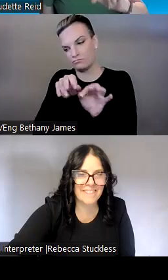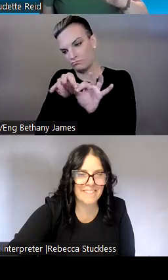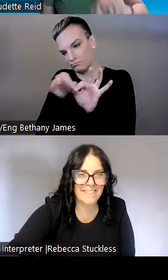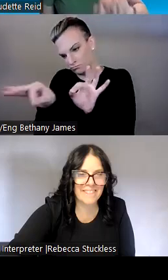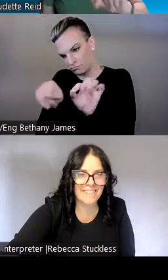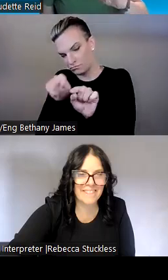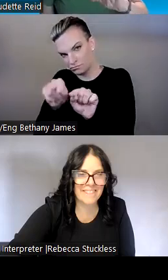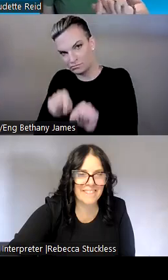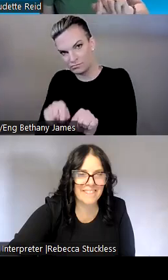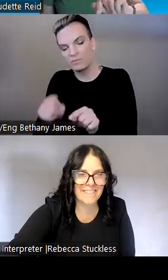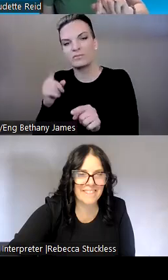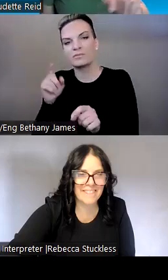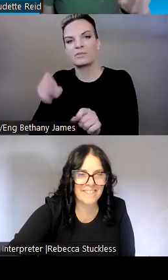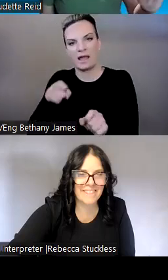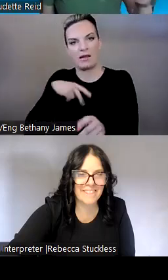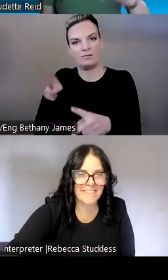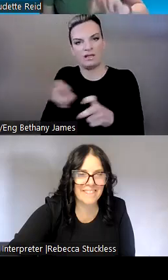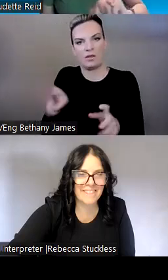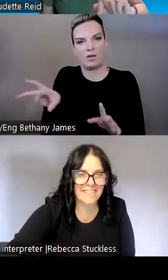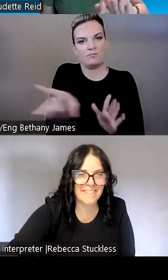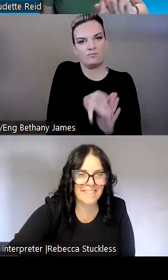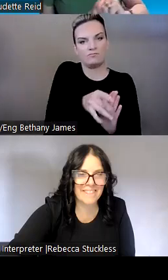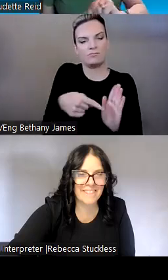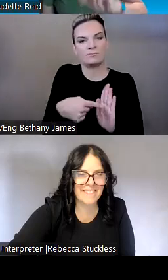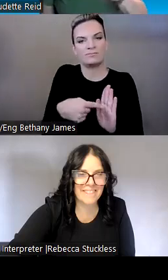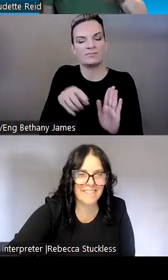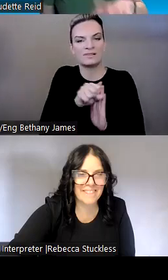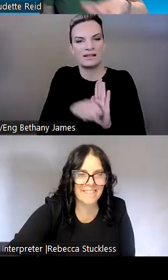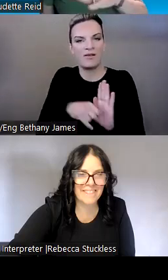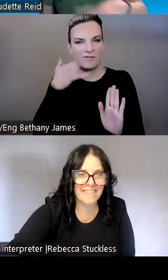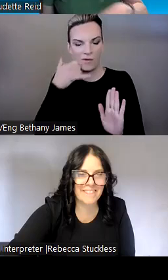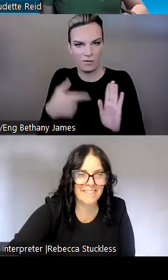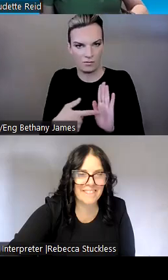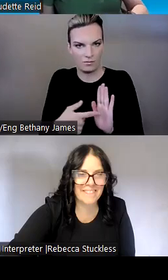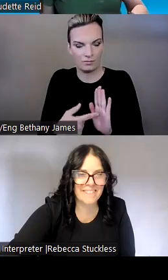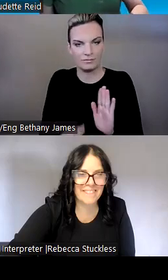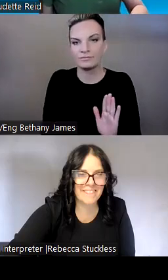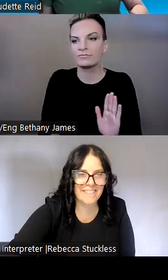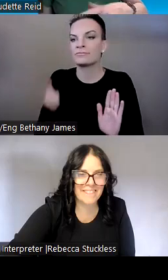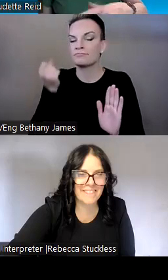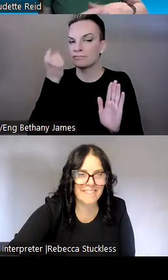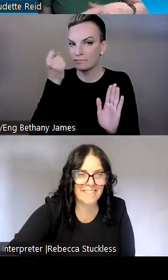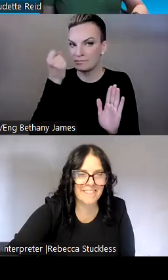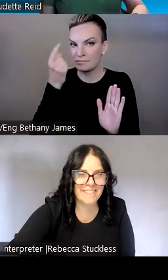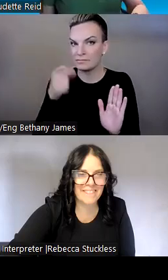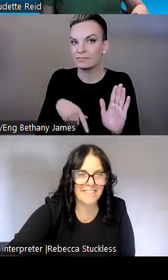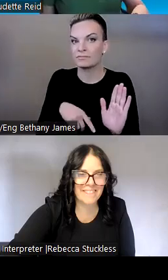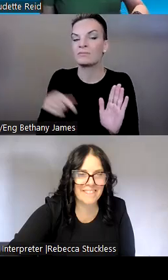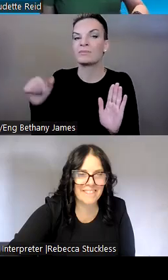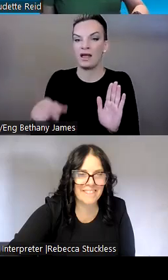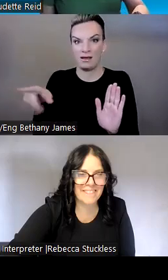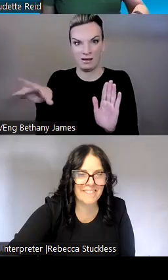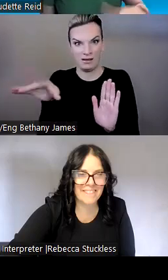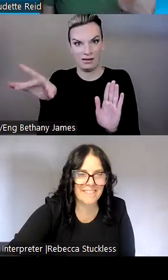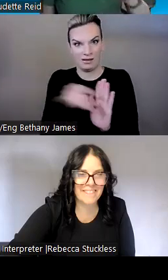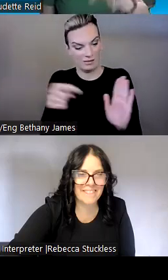to your state phone. That being said, the state is not going to be able to provide any support for